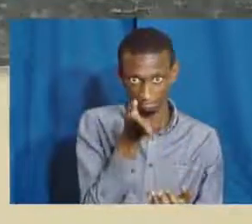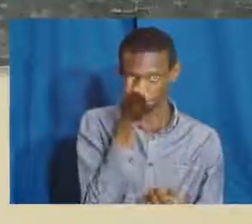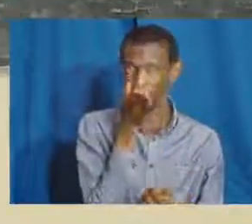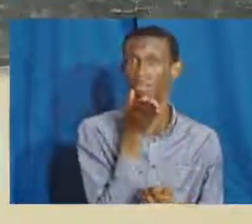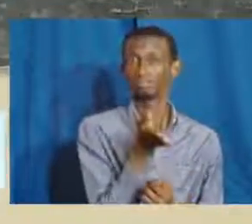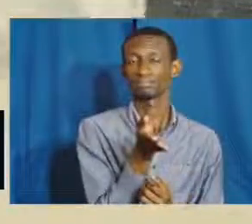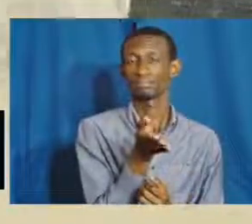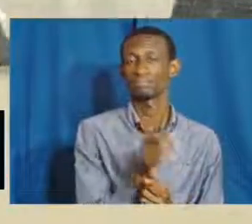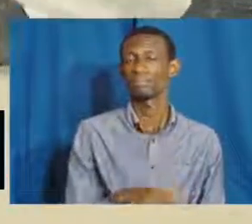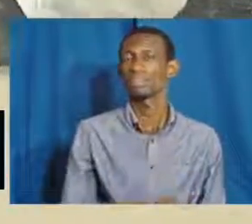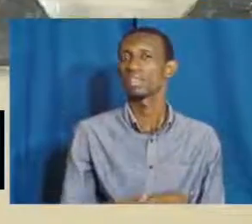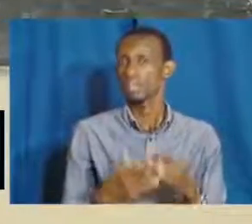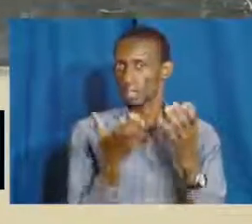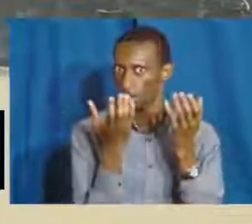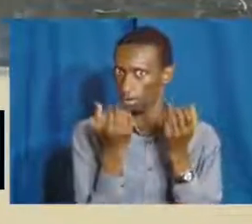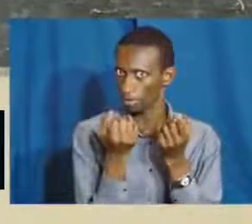has